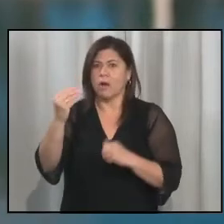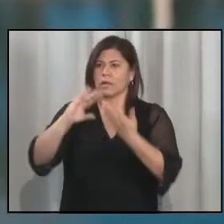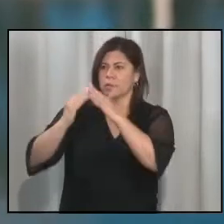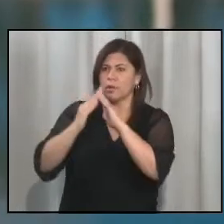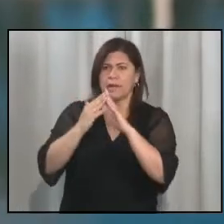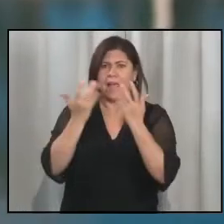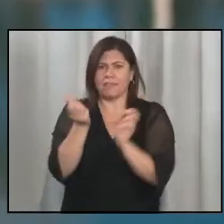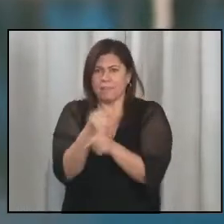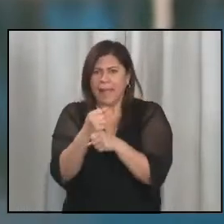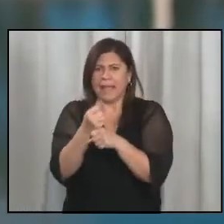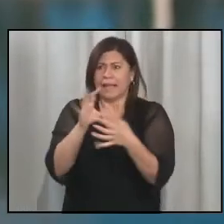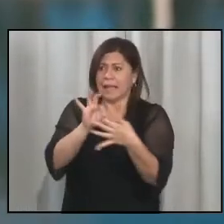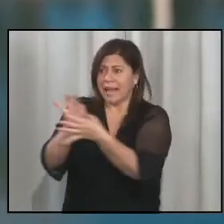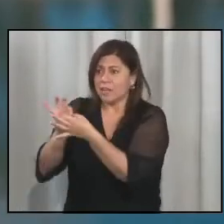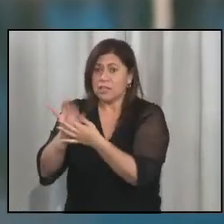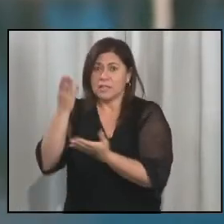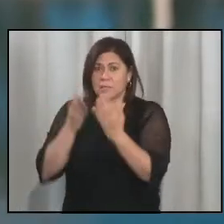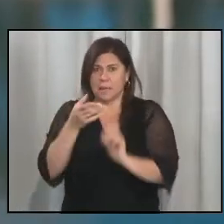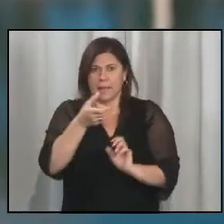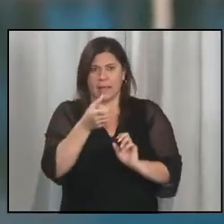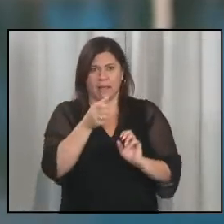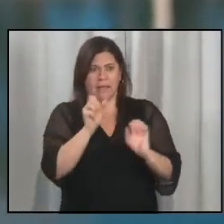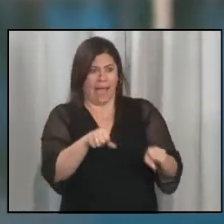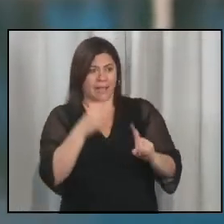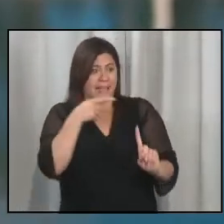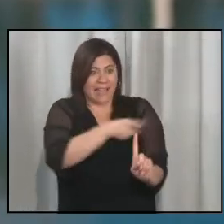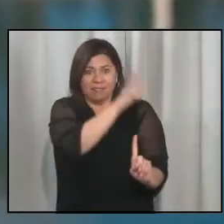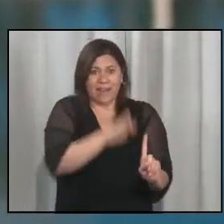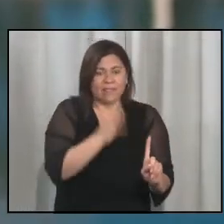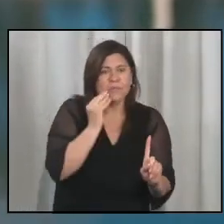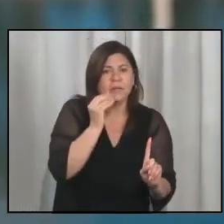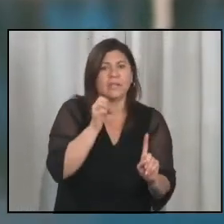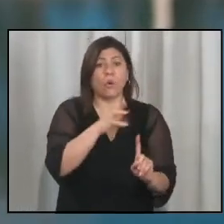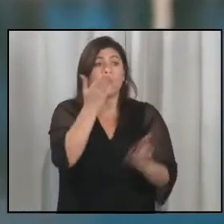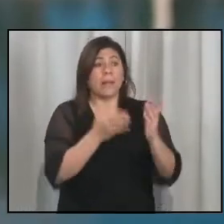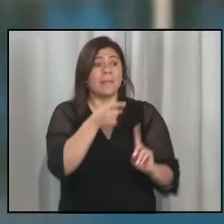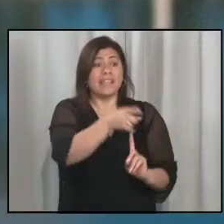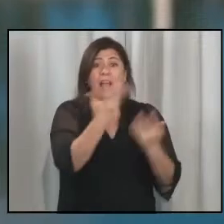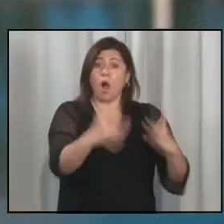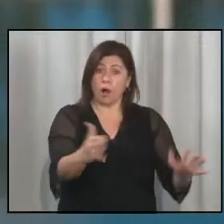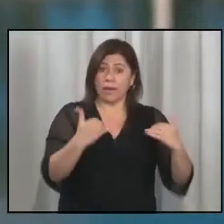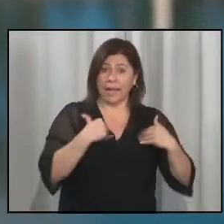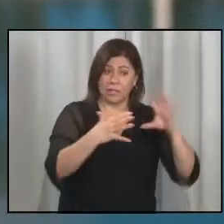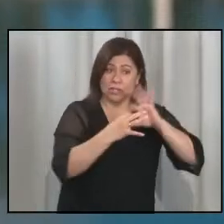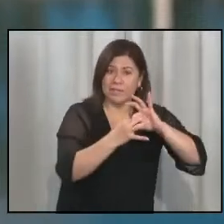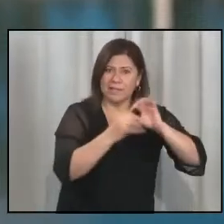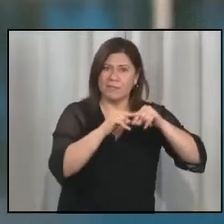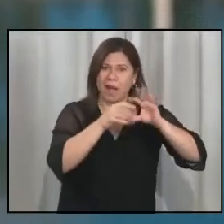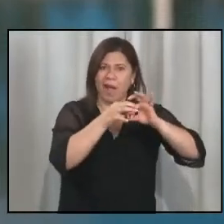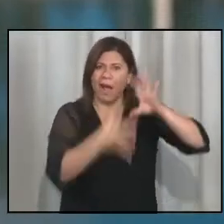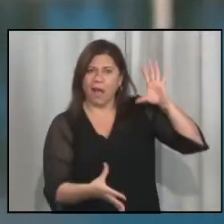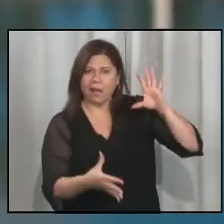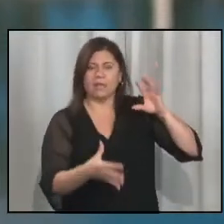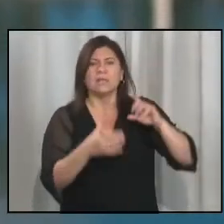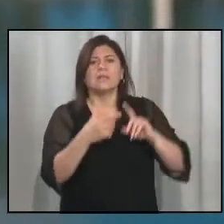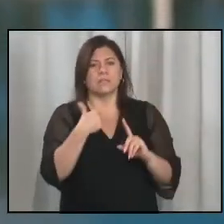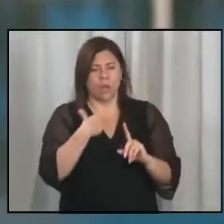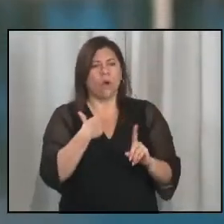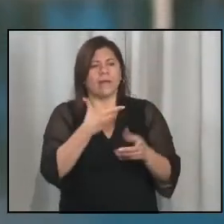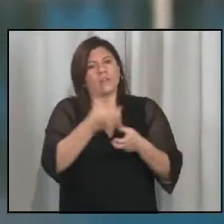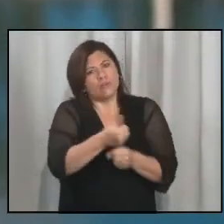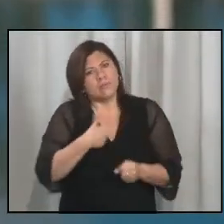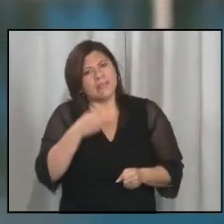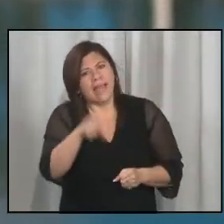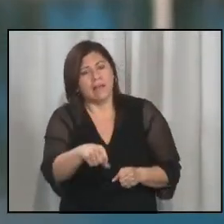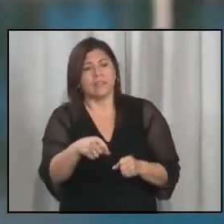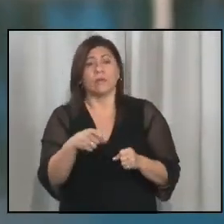have not happened, or maybe they've disconnected from services and we're reconnecting. Many times people also have possessions they're not